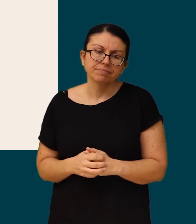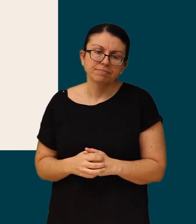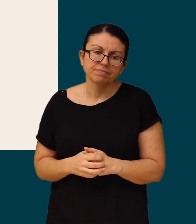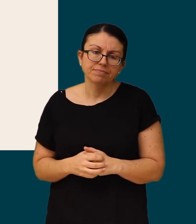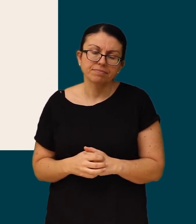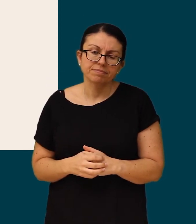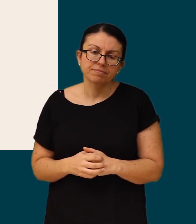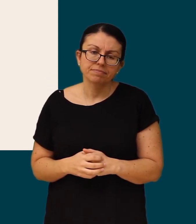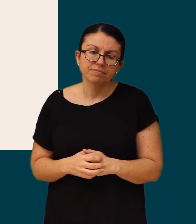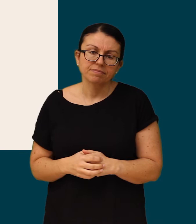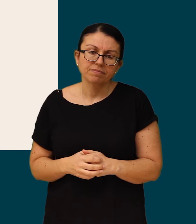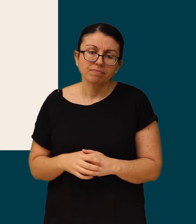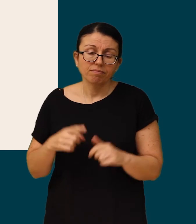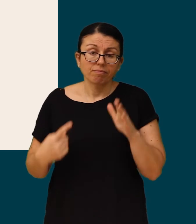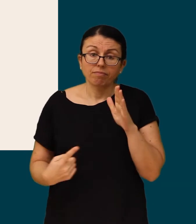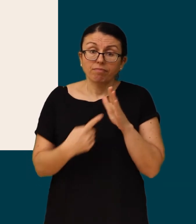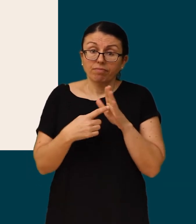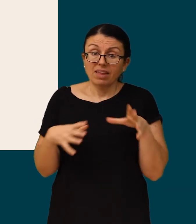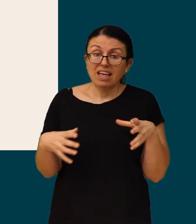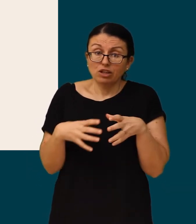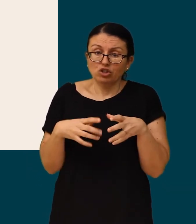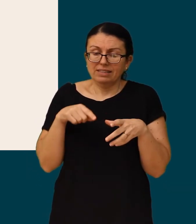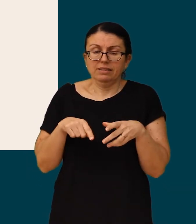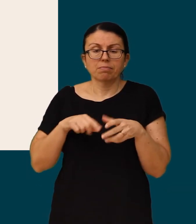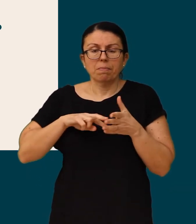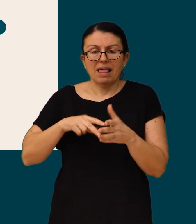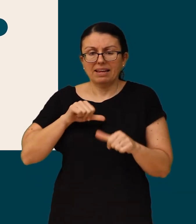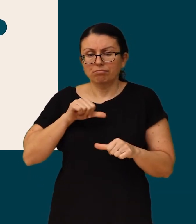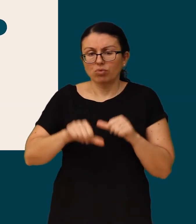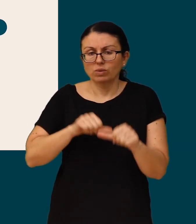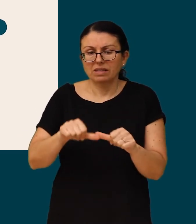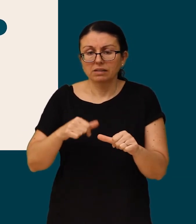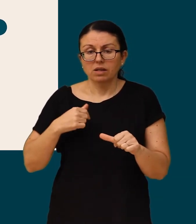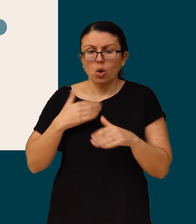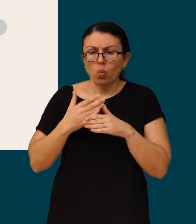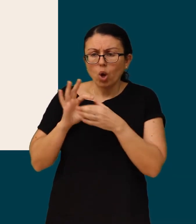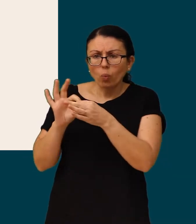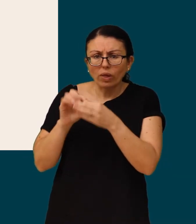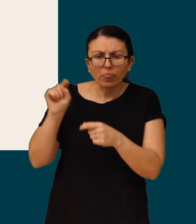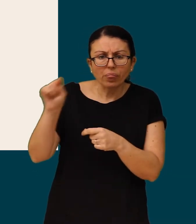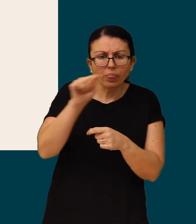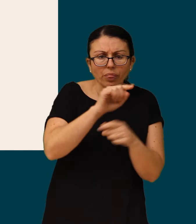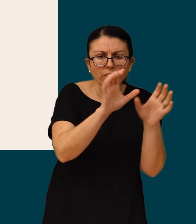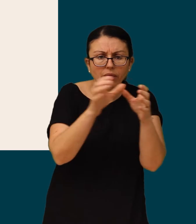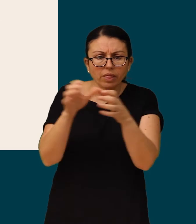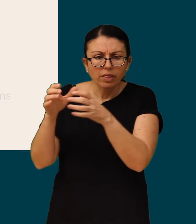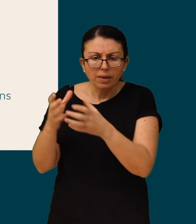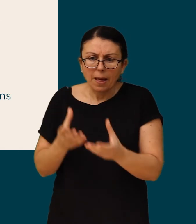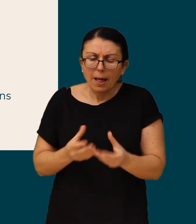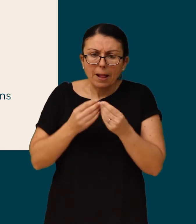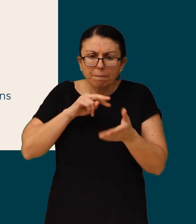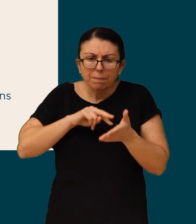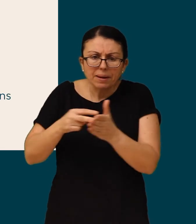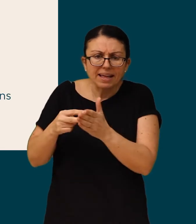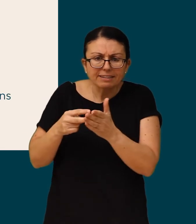agreed. As a key agency in the planning process, we also work with other public bodies to help